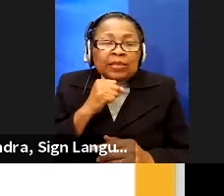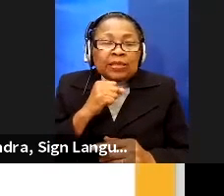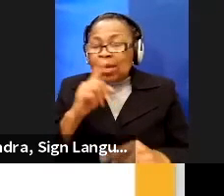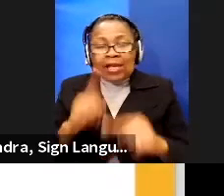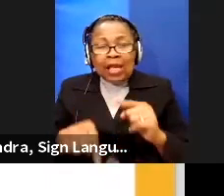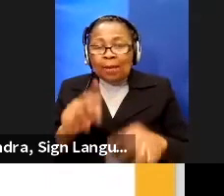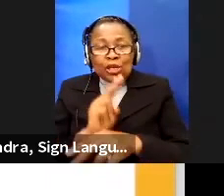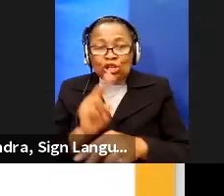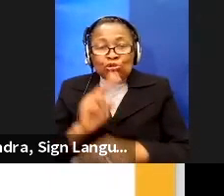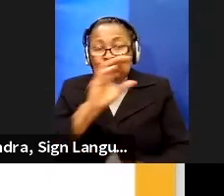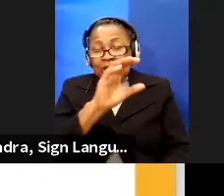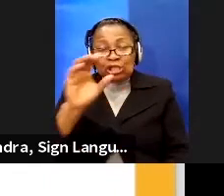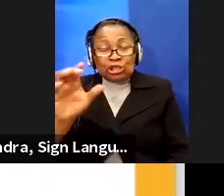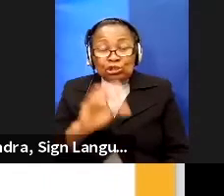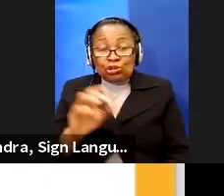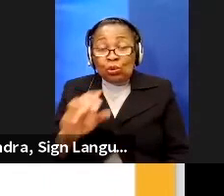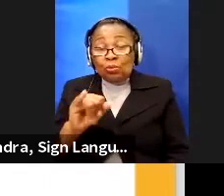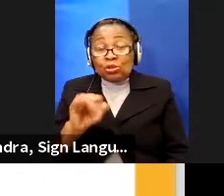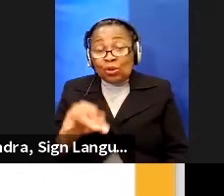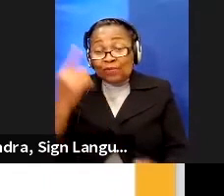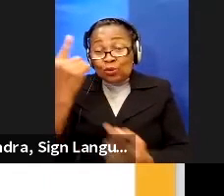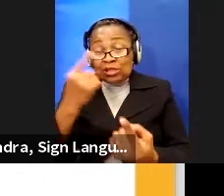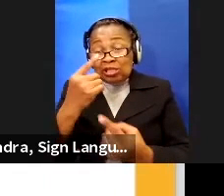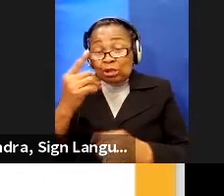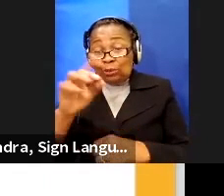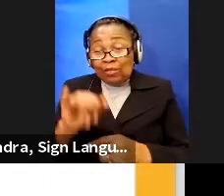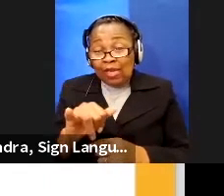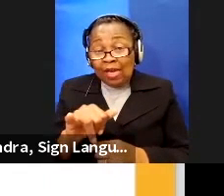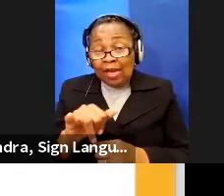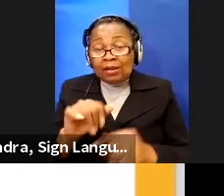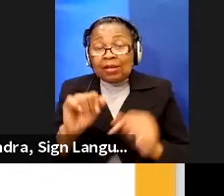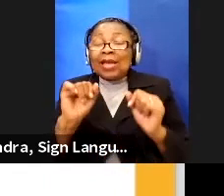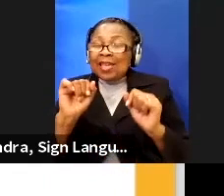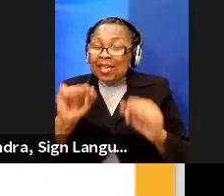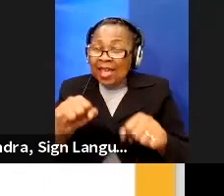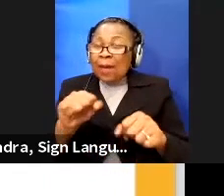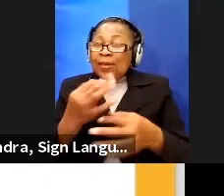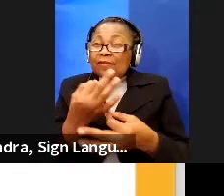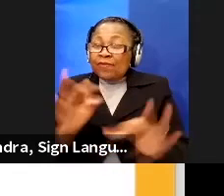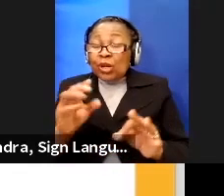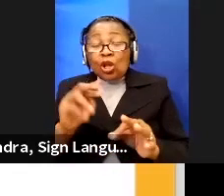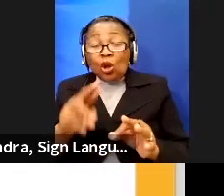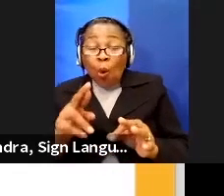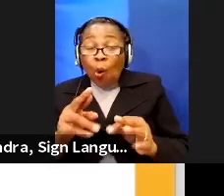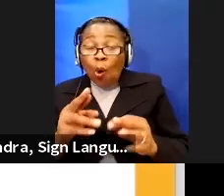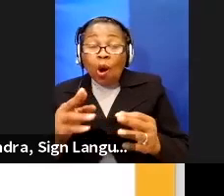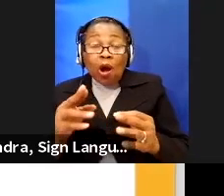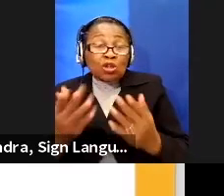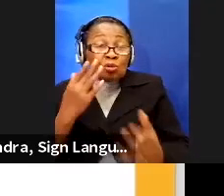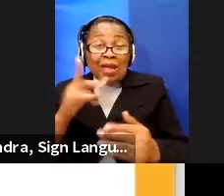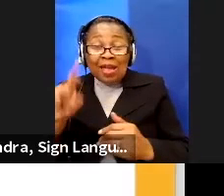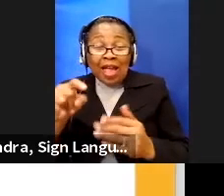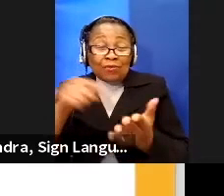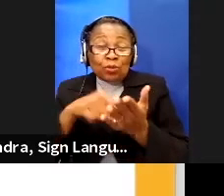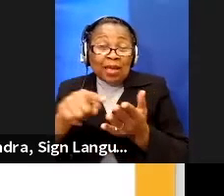breakout rooms if that's something you're considering. And it can be free, or there could also be a cost depending on the service that you